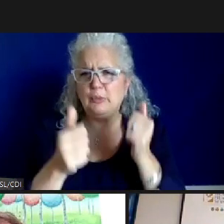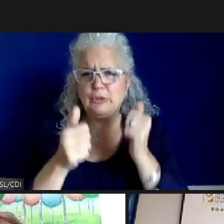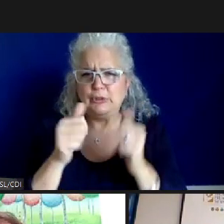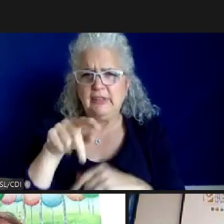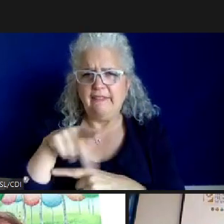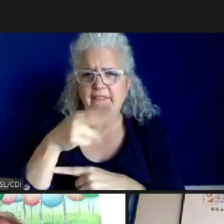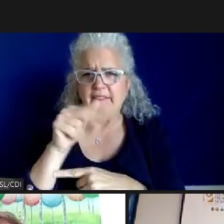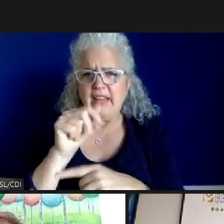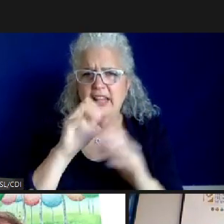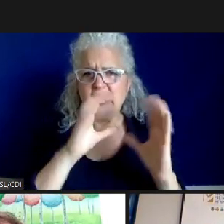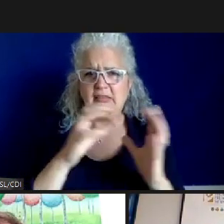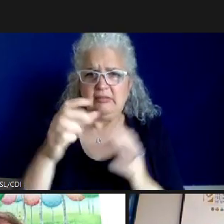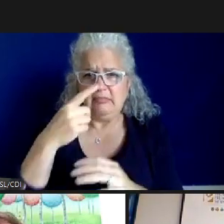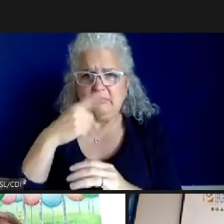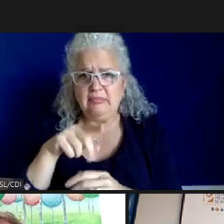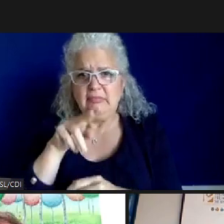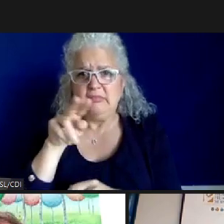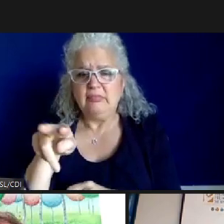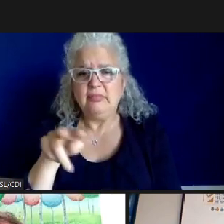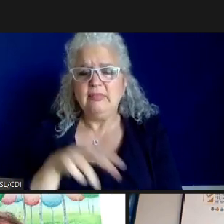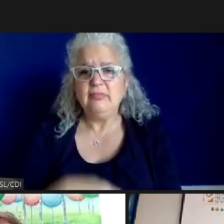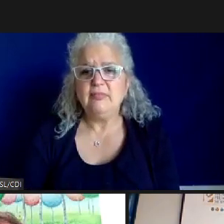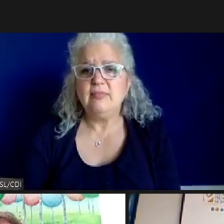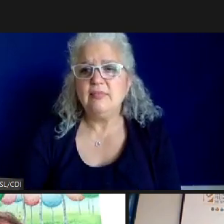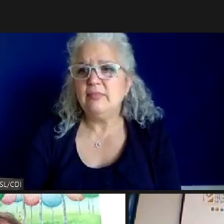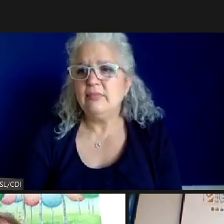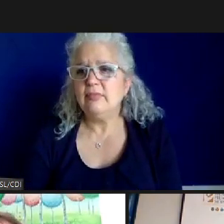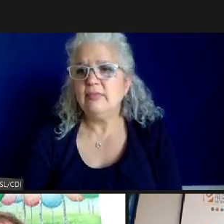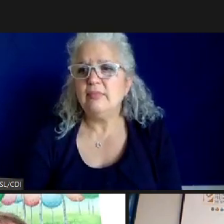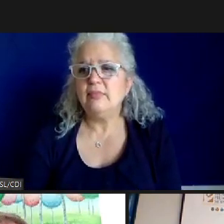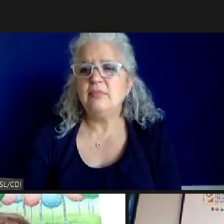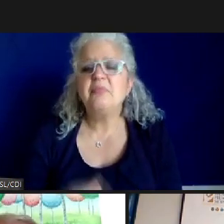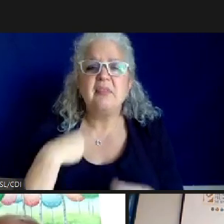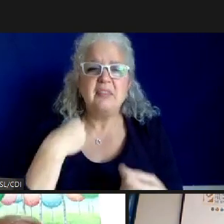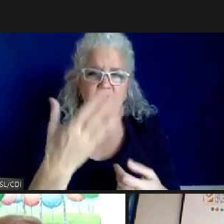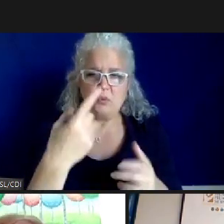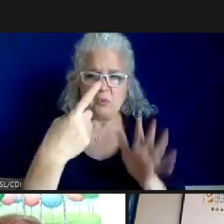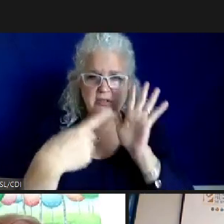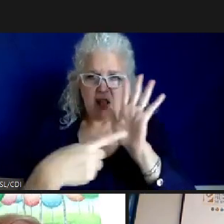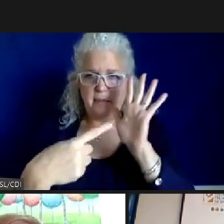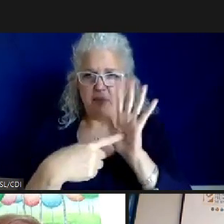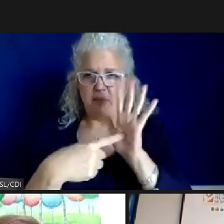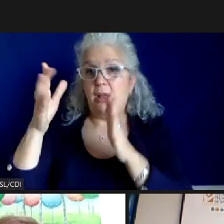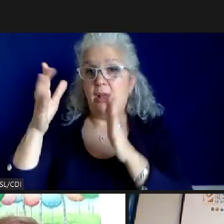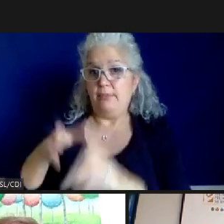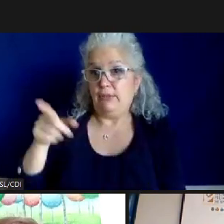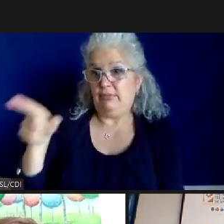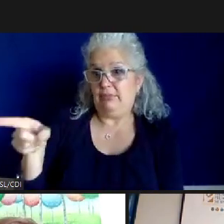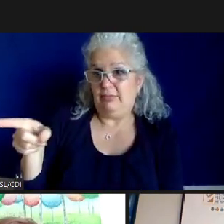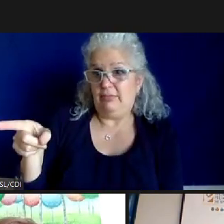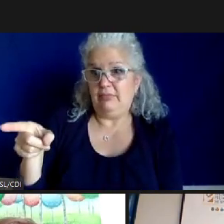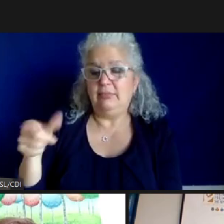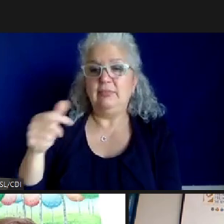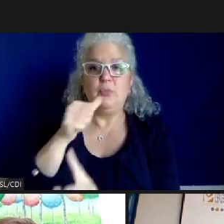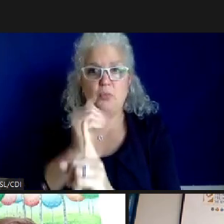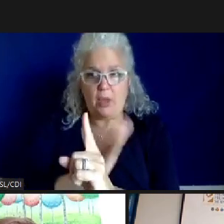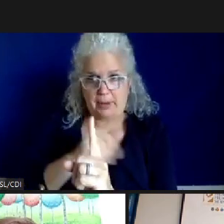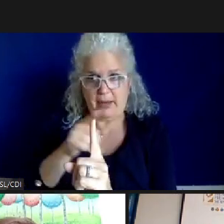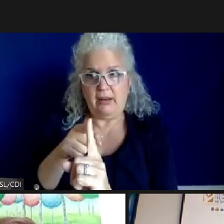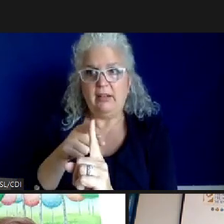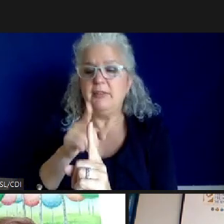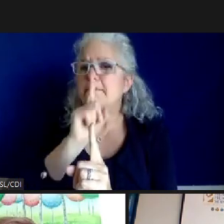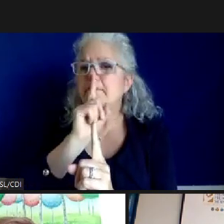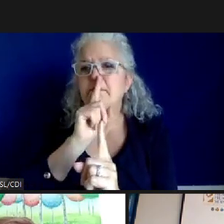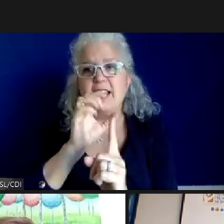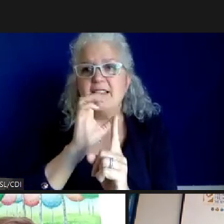example, Dr. Willis. So someone who is a woman, she did not give her age, but for the sake of example, let's